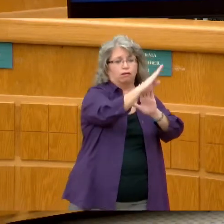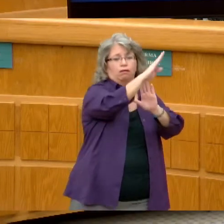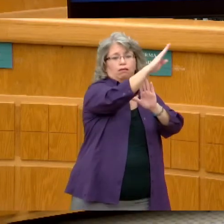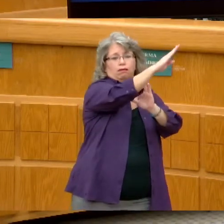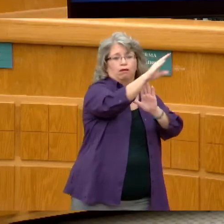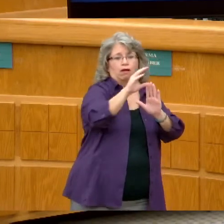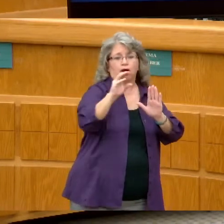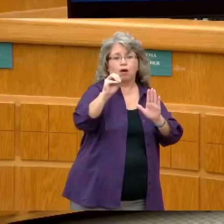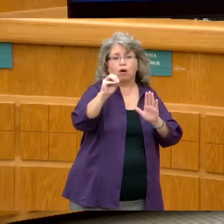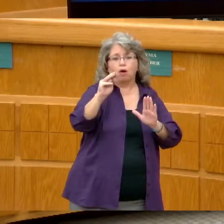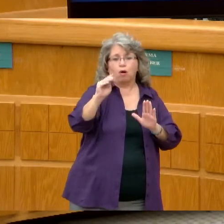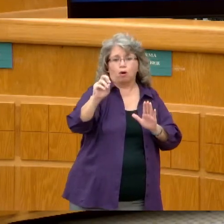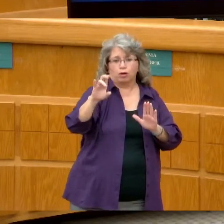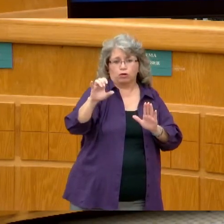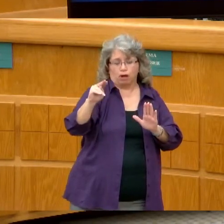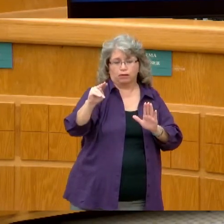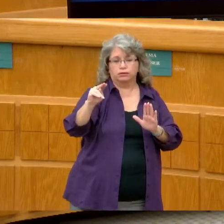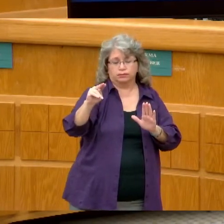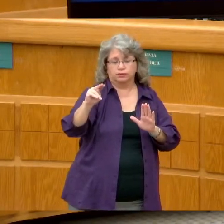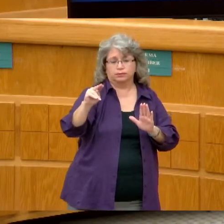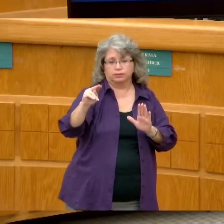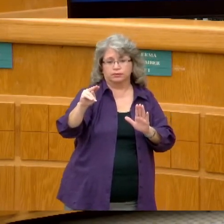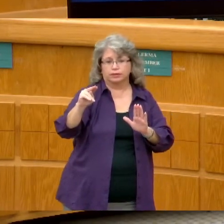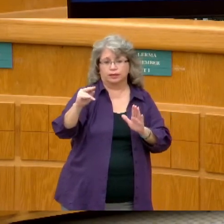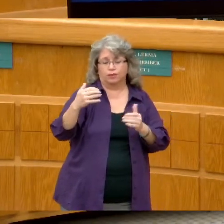if you will, we've hit